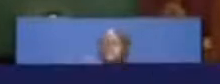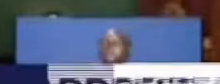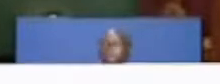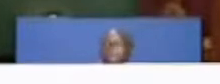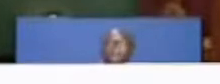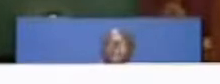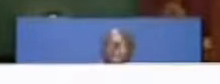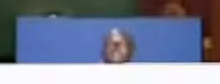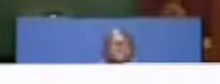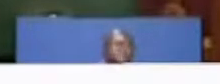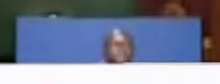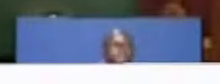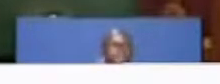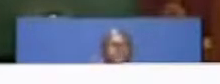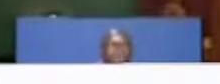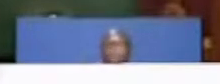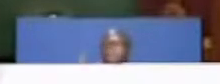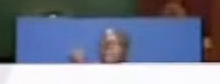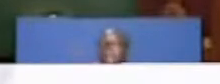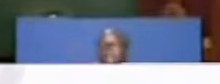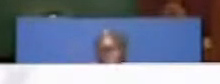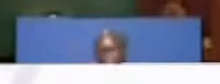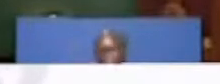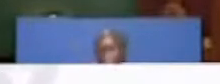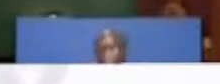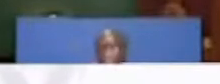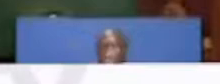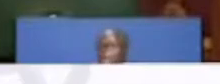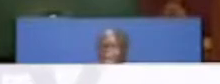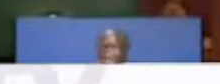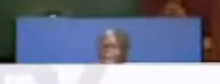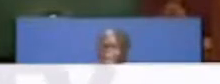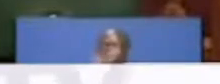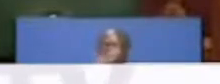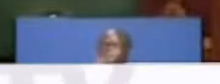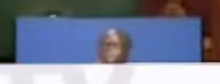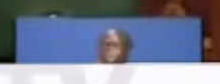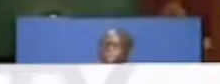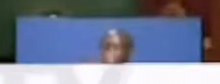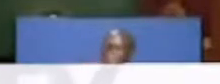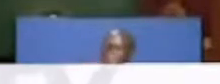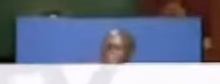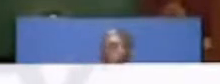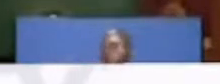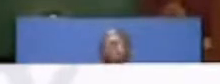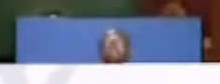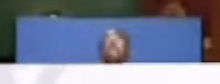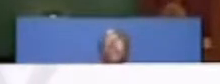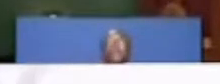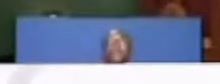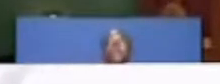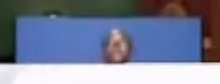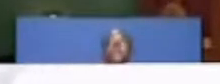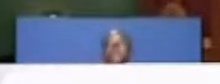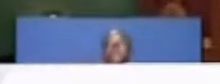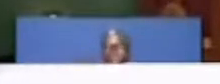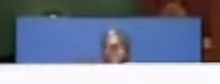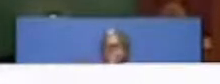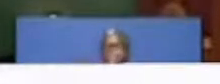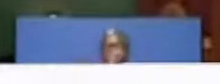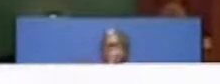services for all Kenyans. Access speaks to the geographical availability of healthcare facility